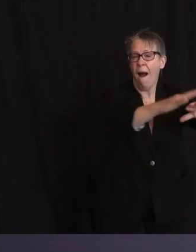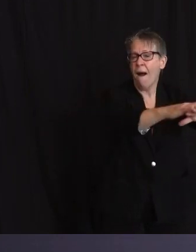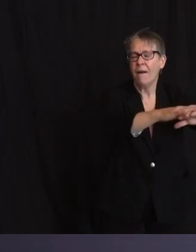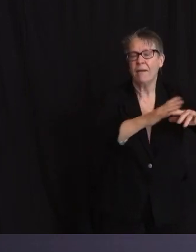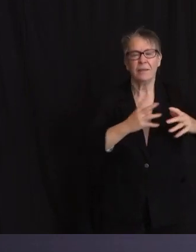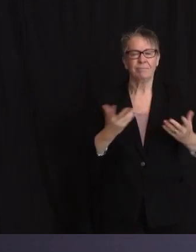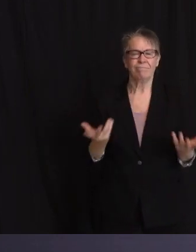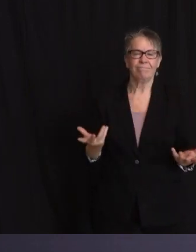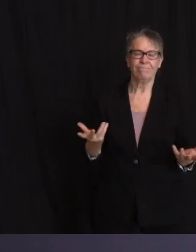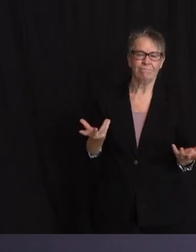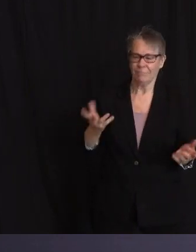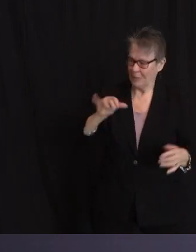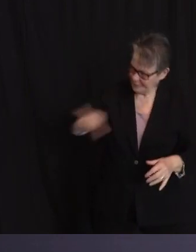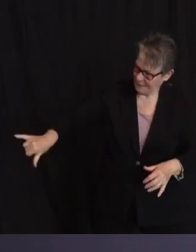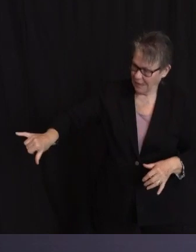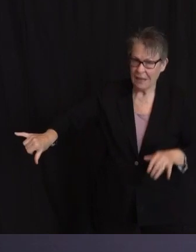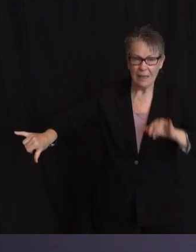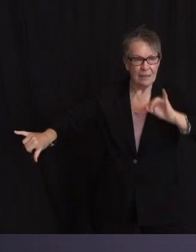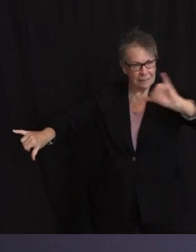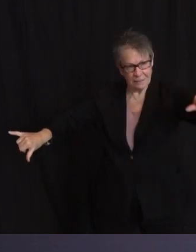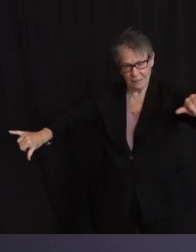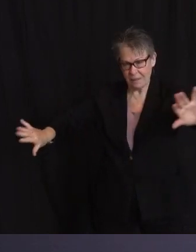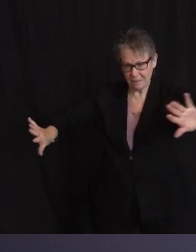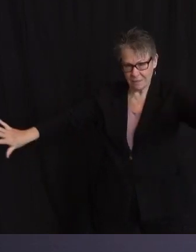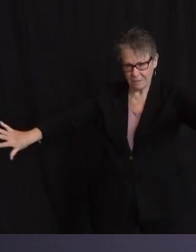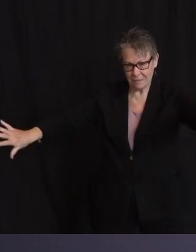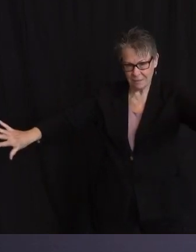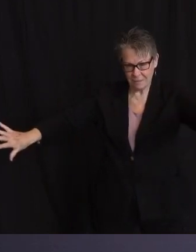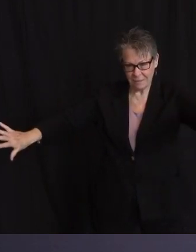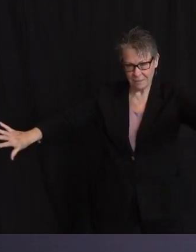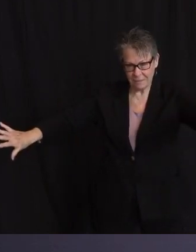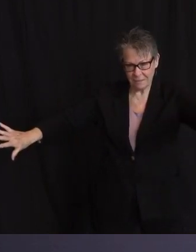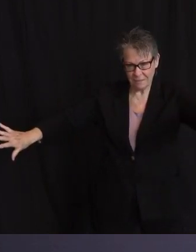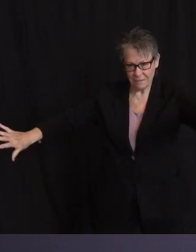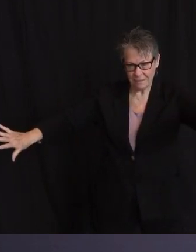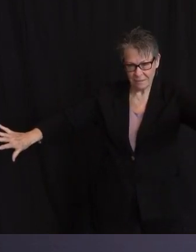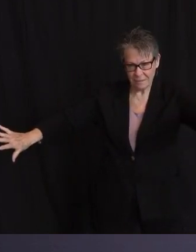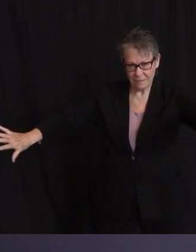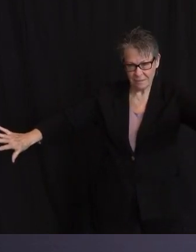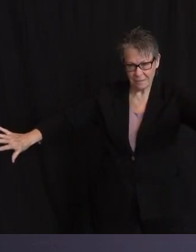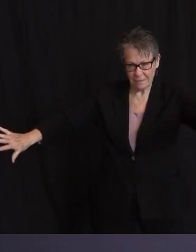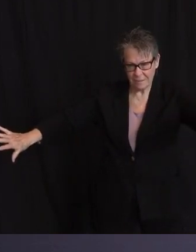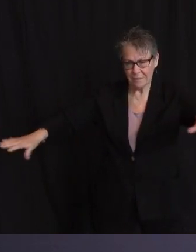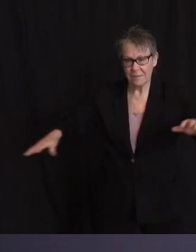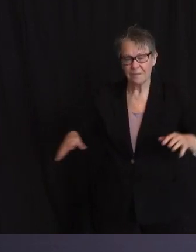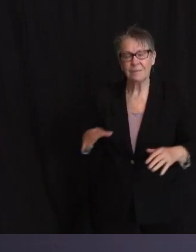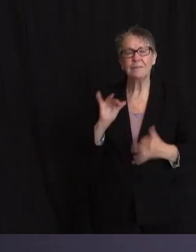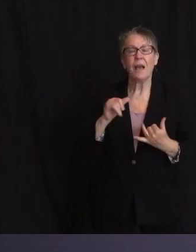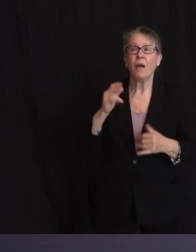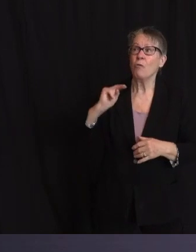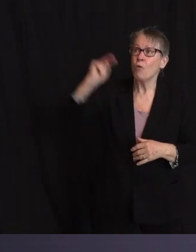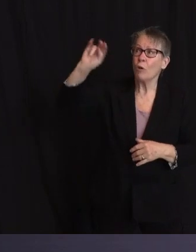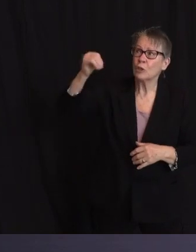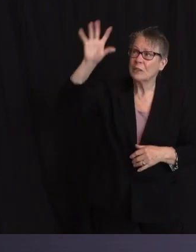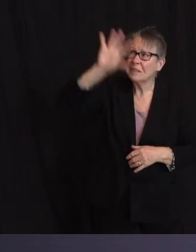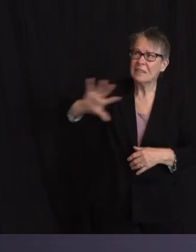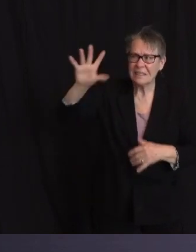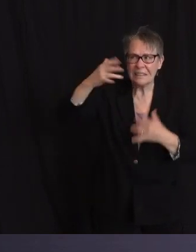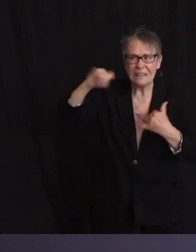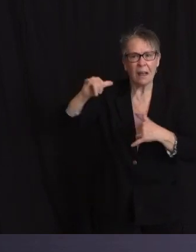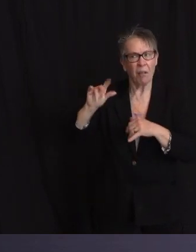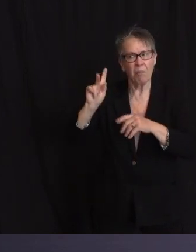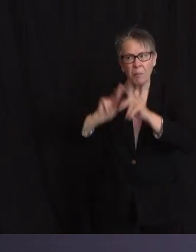regional. And so far, knock on wood, that has worked to good effect. But I don't anticipate. Paramount, would you disagree